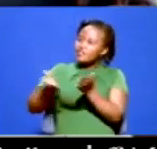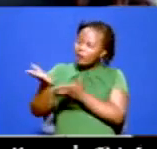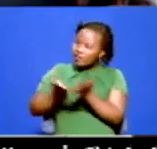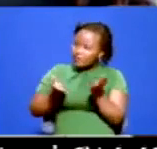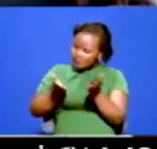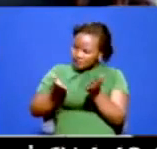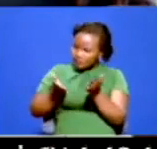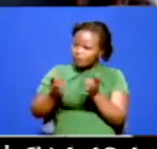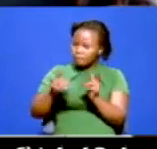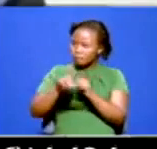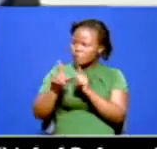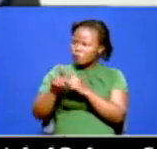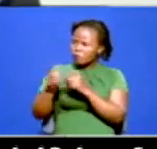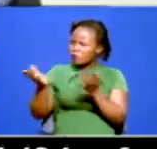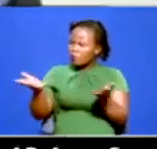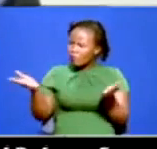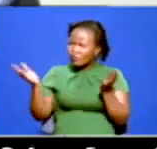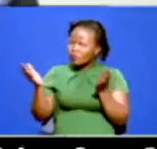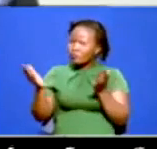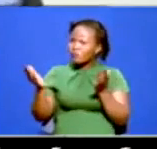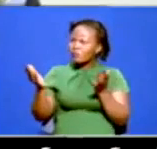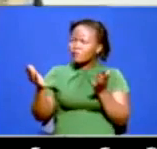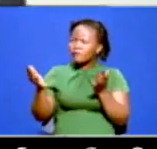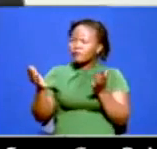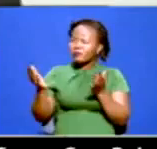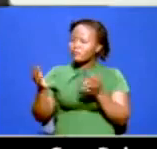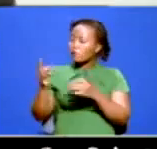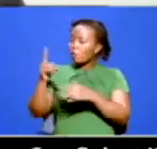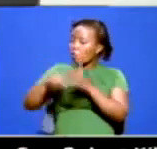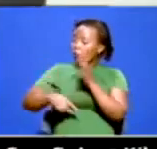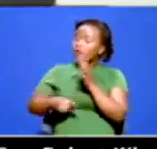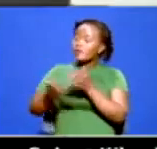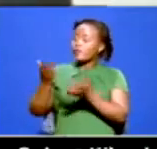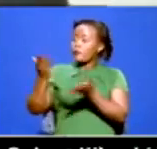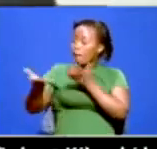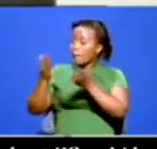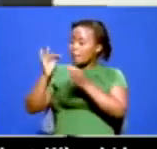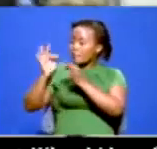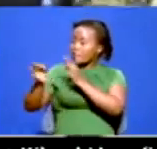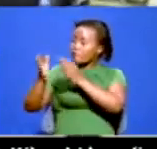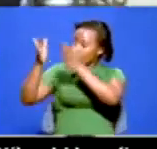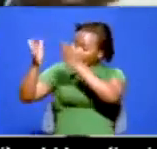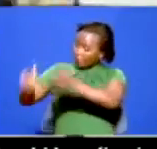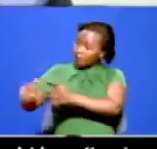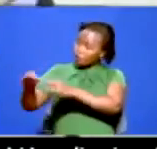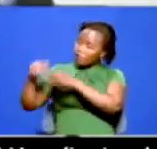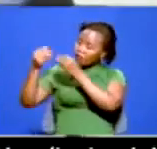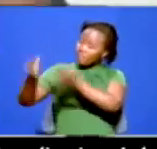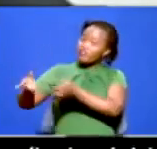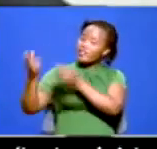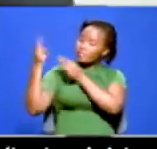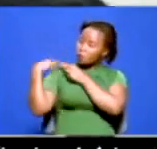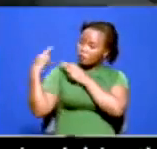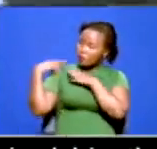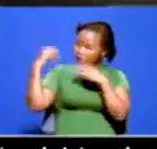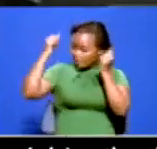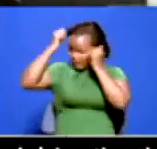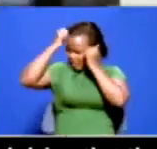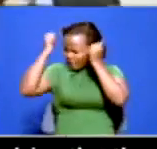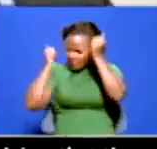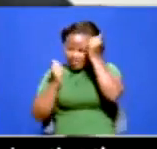about, typically, what if a serviceman or a person you have entrusted with that job and is in the military